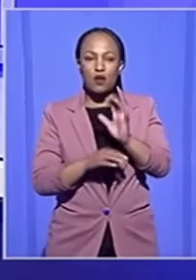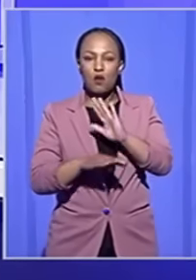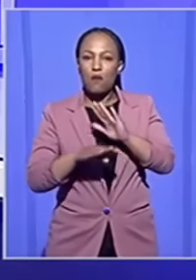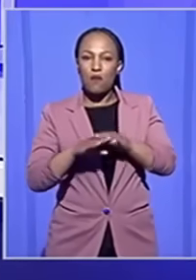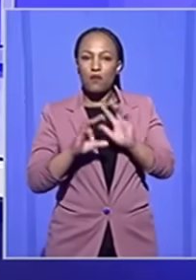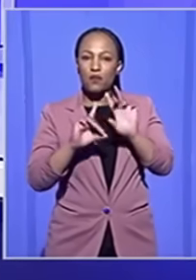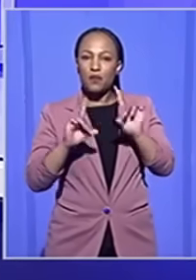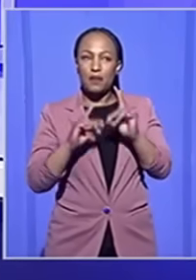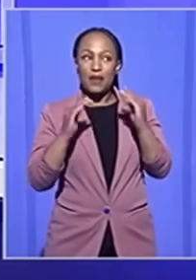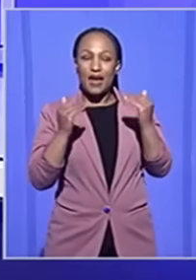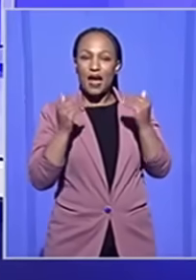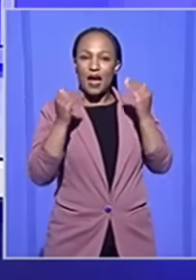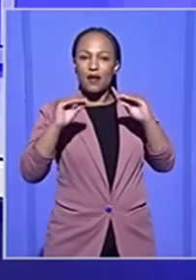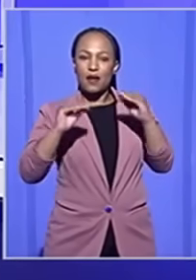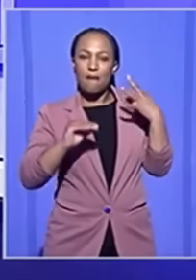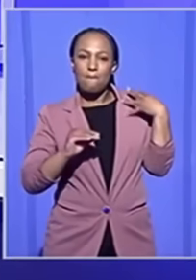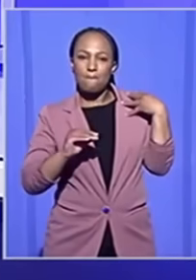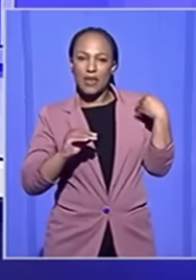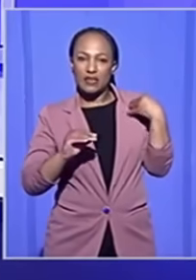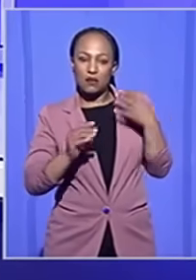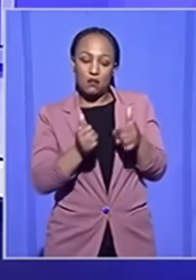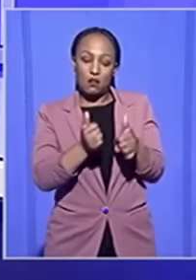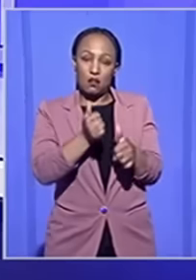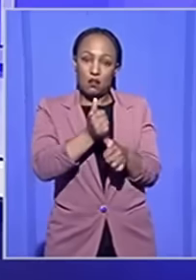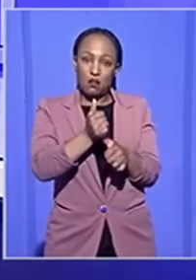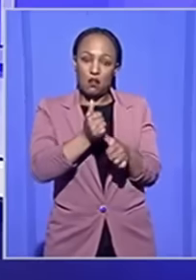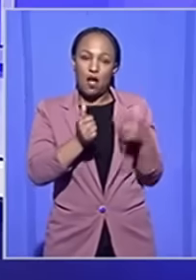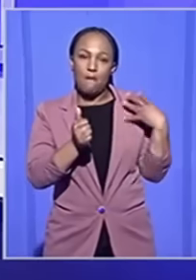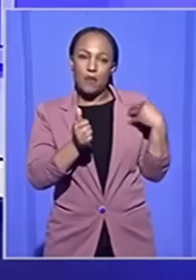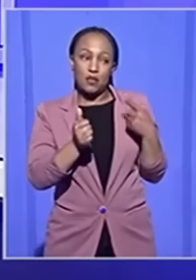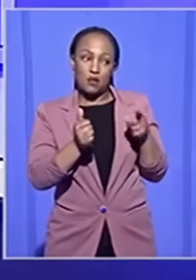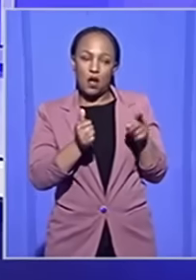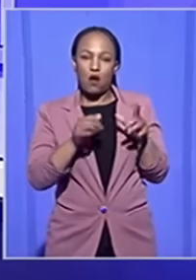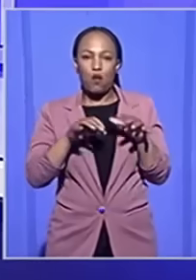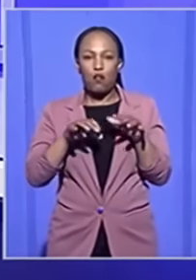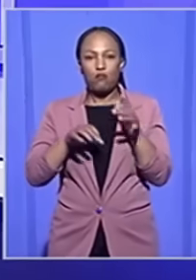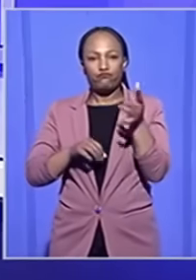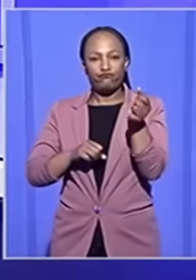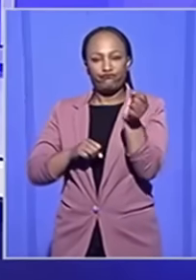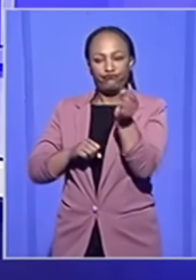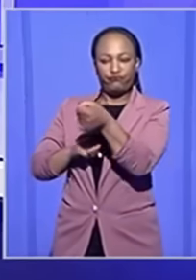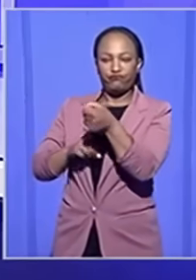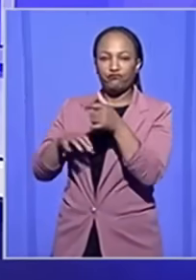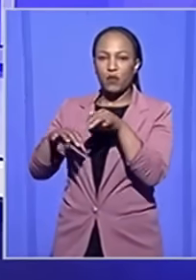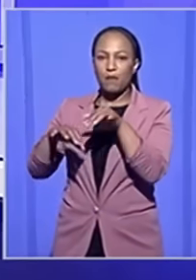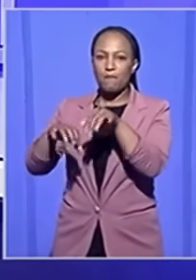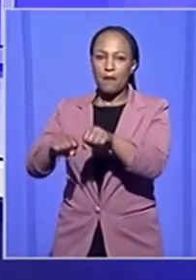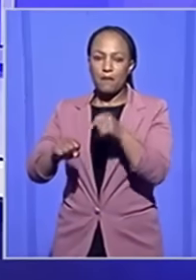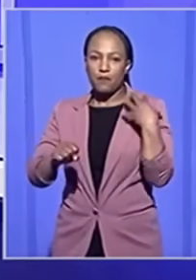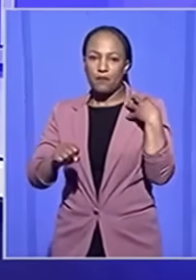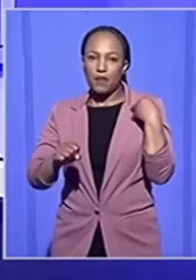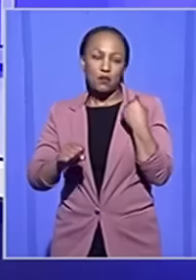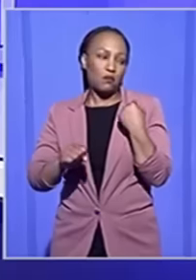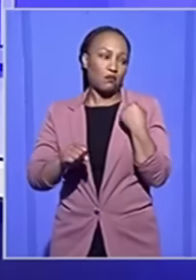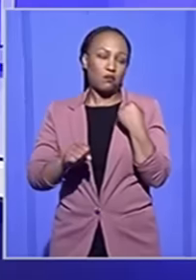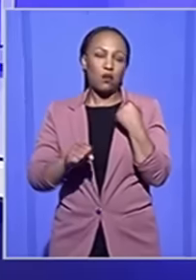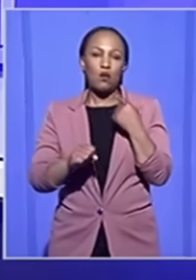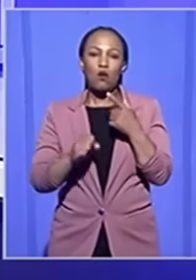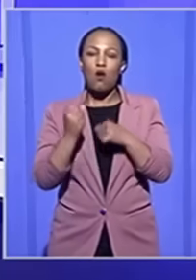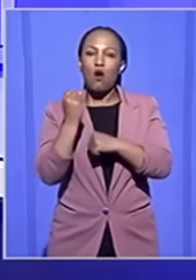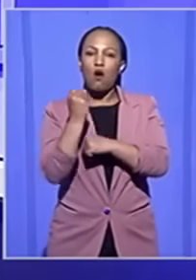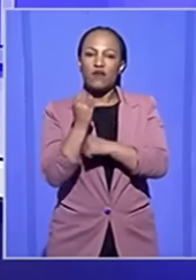Katiso. Motlatsi wa gagwe Buti Manamela o thapilwe go tsena mo maemong ao. Seno se sa tswa go itsisiwe mo pegelong ya kantoro